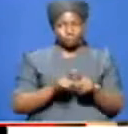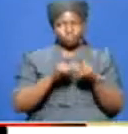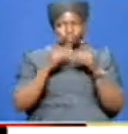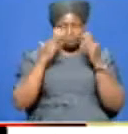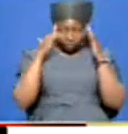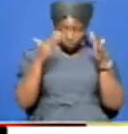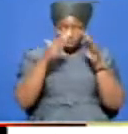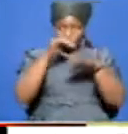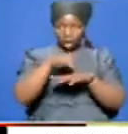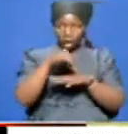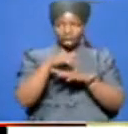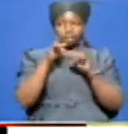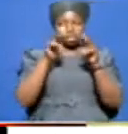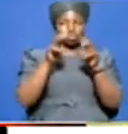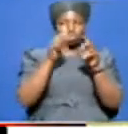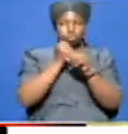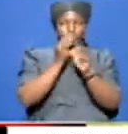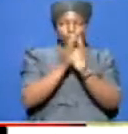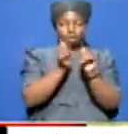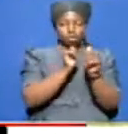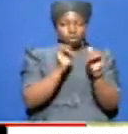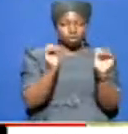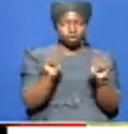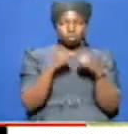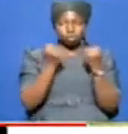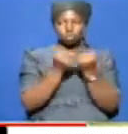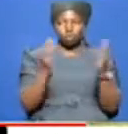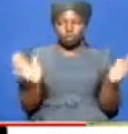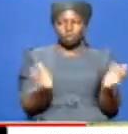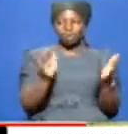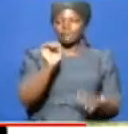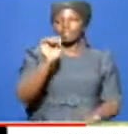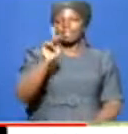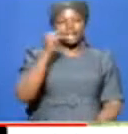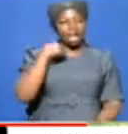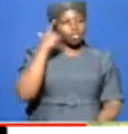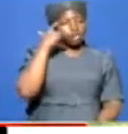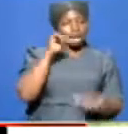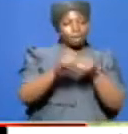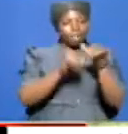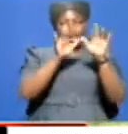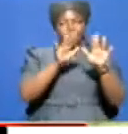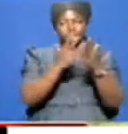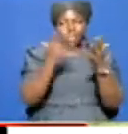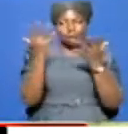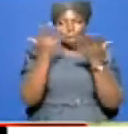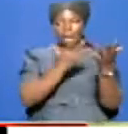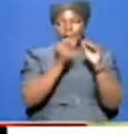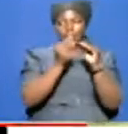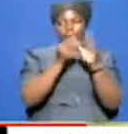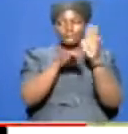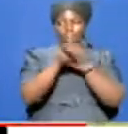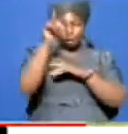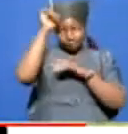welfare. Shirika la riadha la Kenya wamefikiria jambo la maana kuleta hizi mkutano mashinani ili waweze kupata